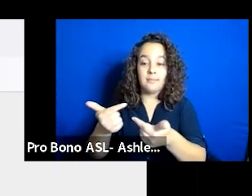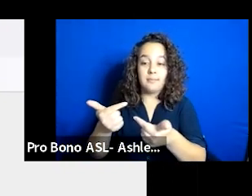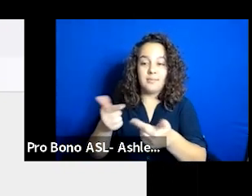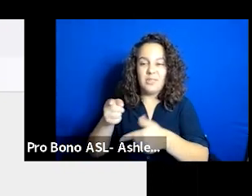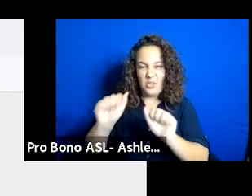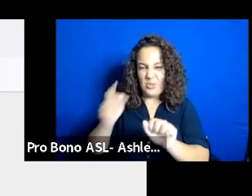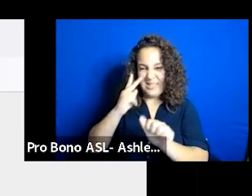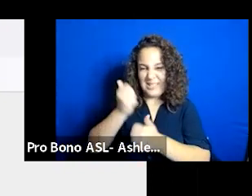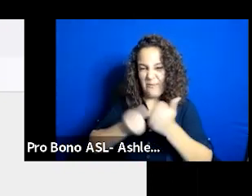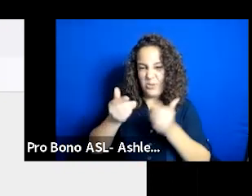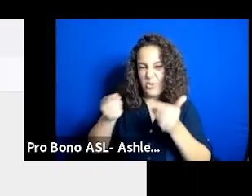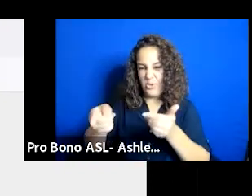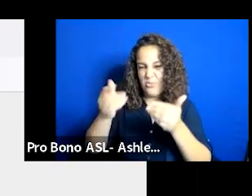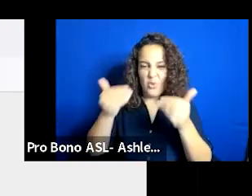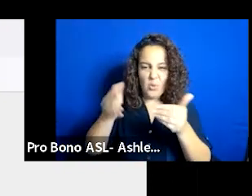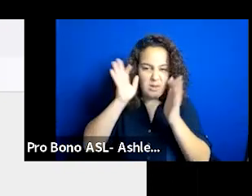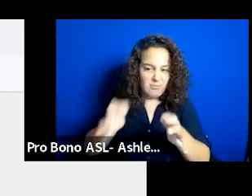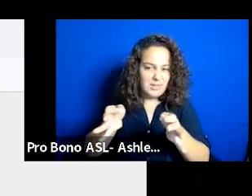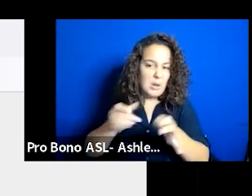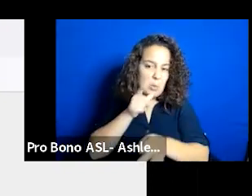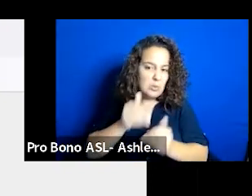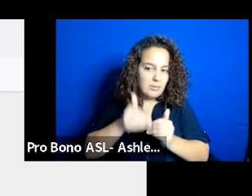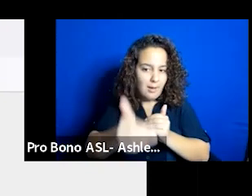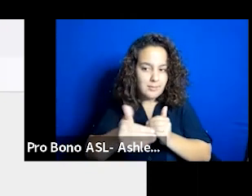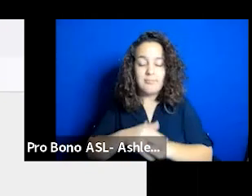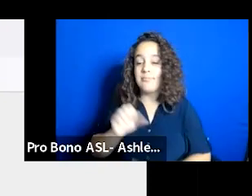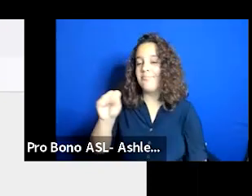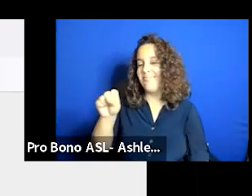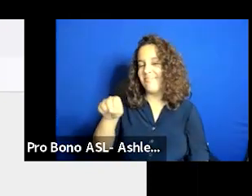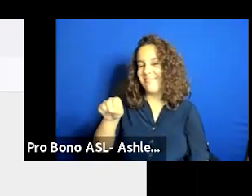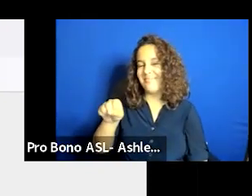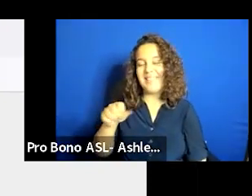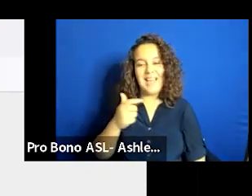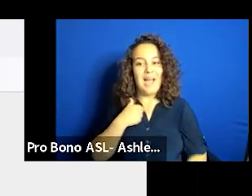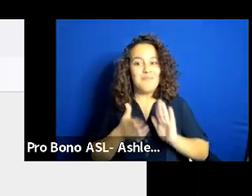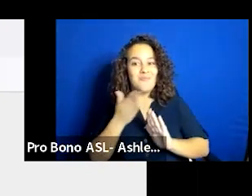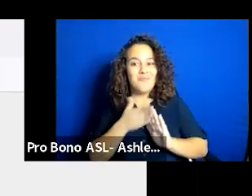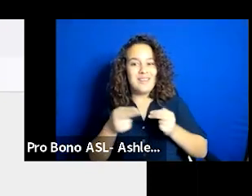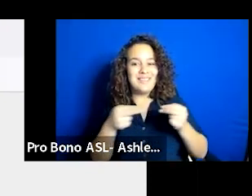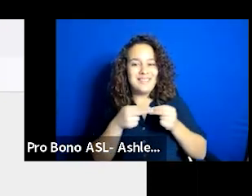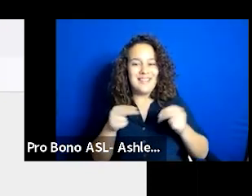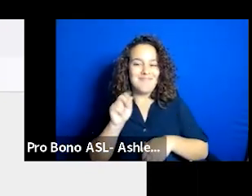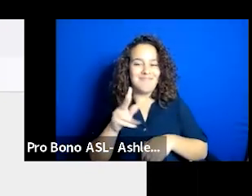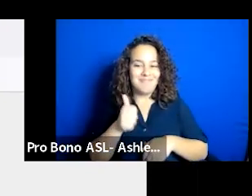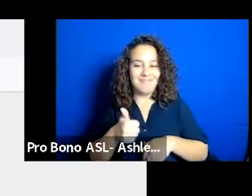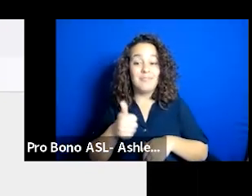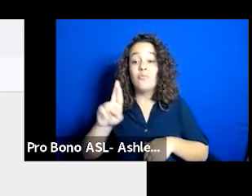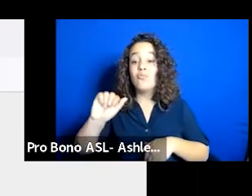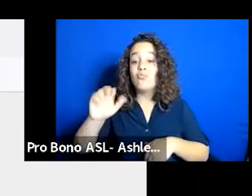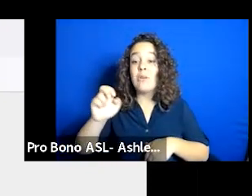see everybody getting introduced next. Thanks. I'm running the slides, so I'm behind the scenes here. Rachel, if you can go